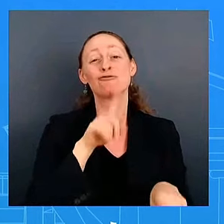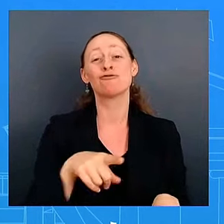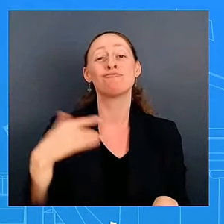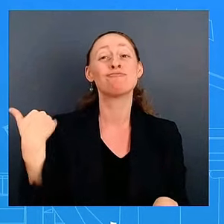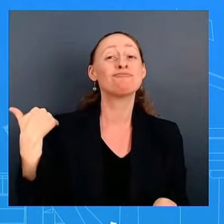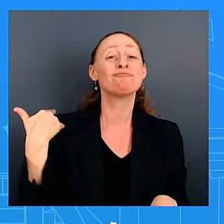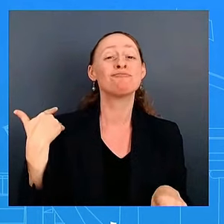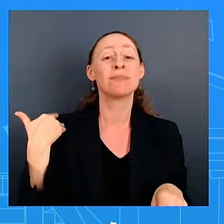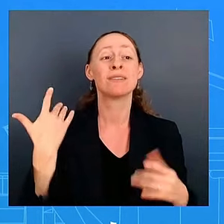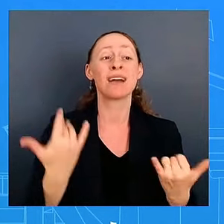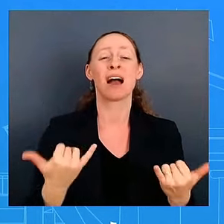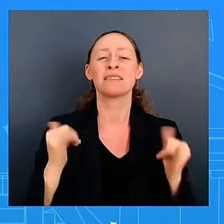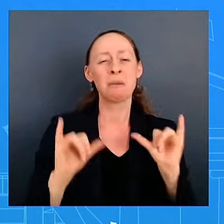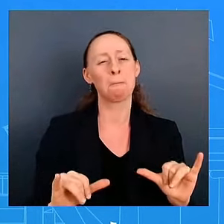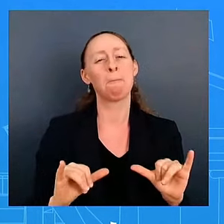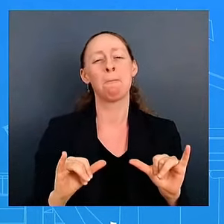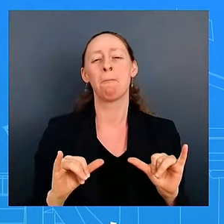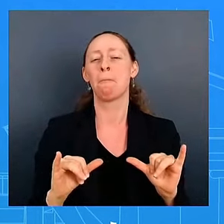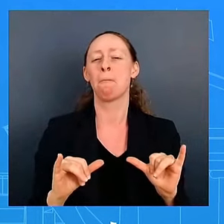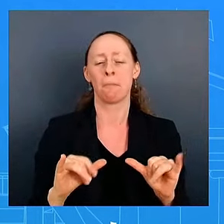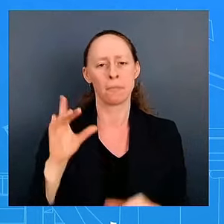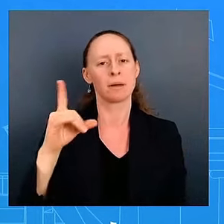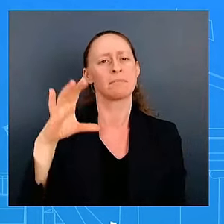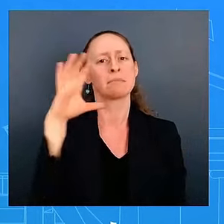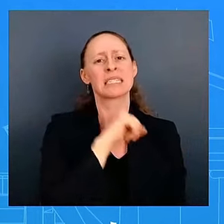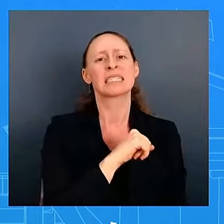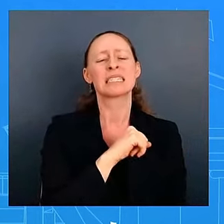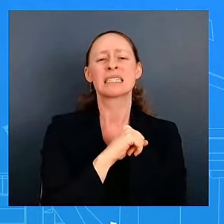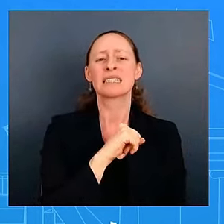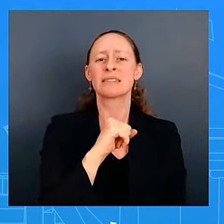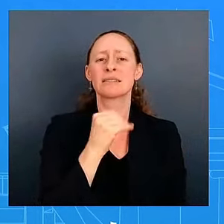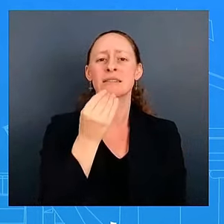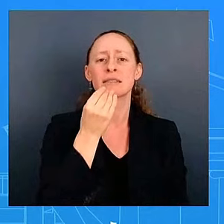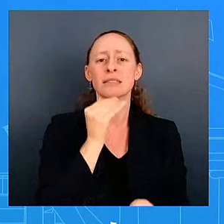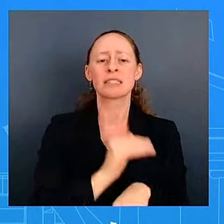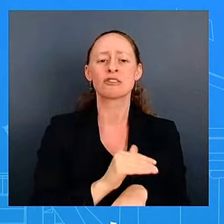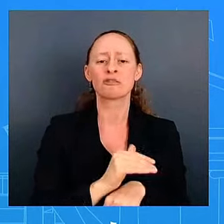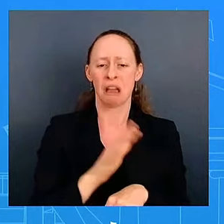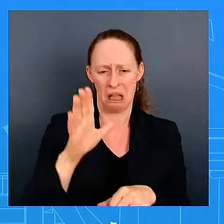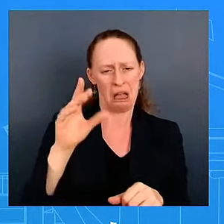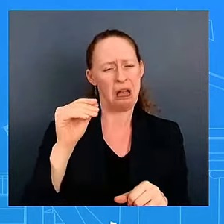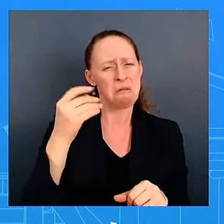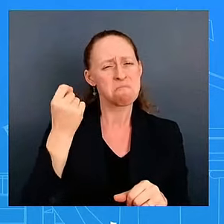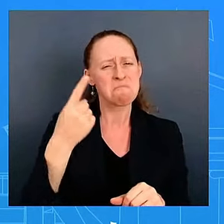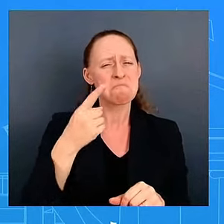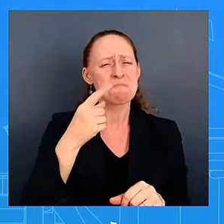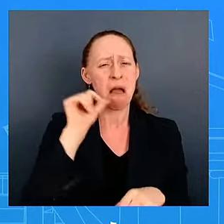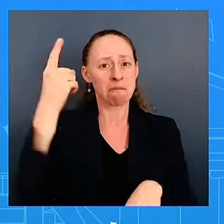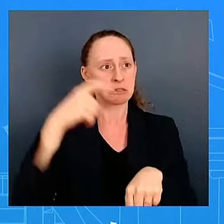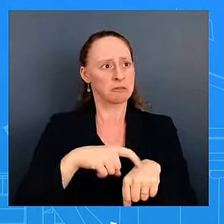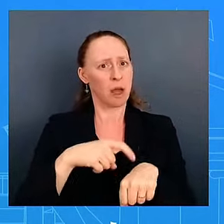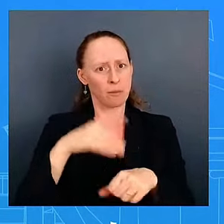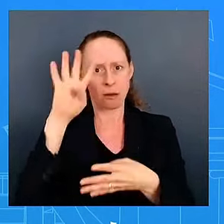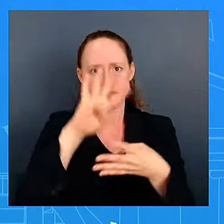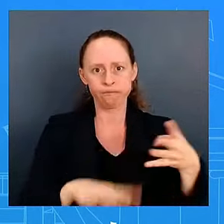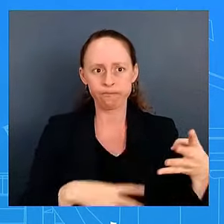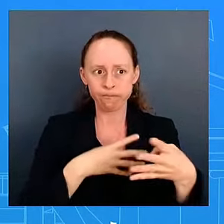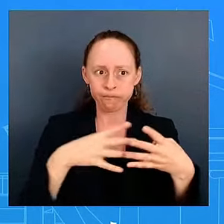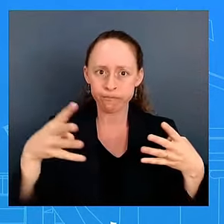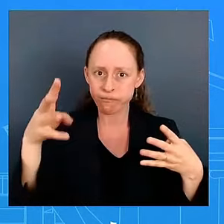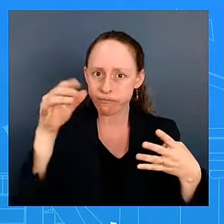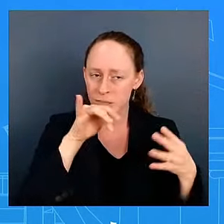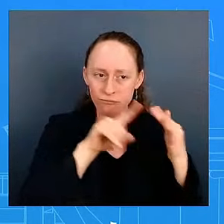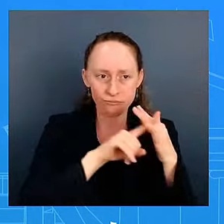He has a really busy schedule, and there's a lot going on. As you know, when the president is abroad, he has continued to